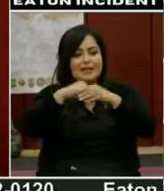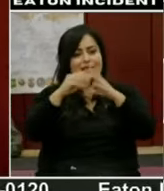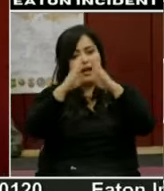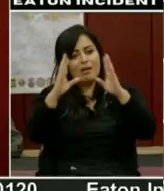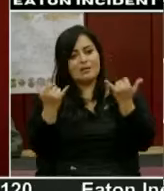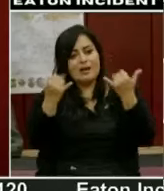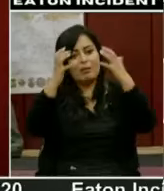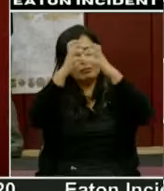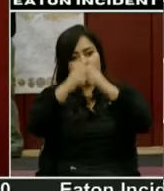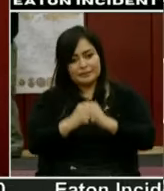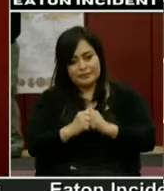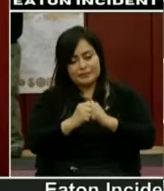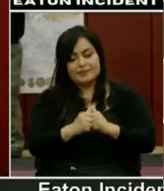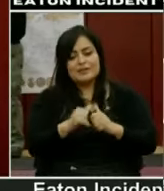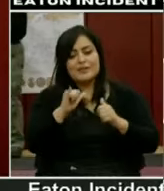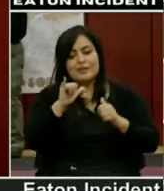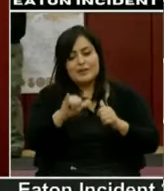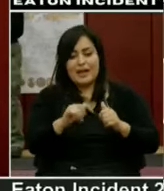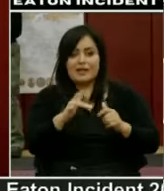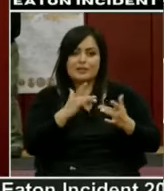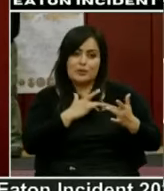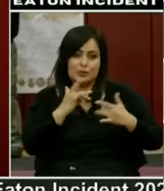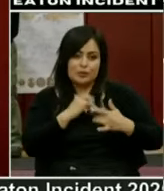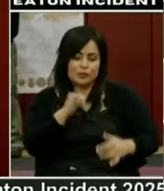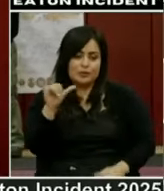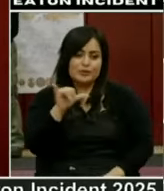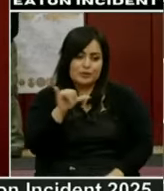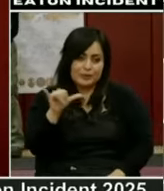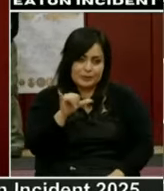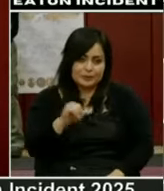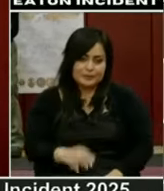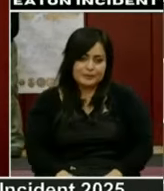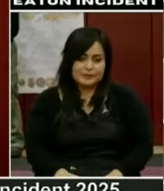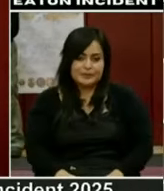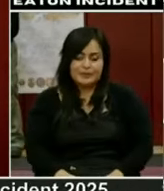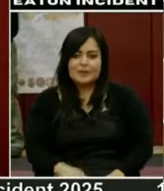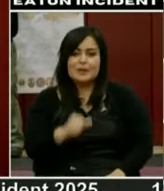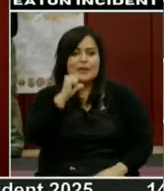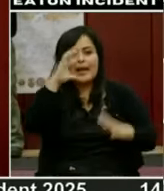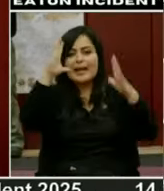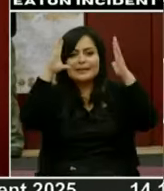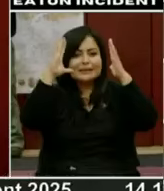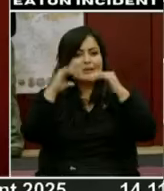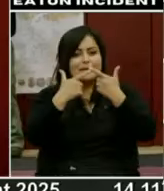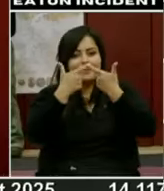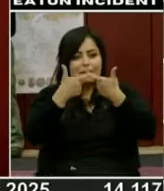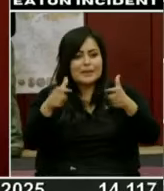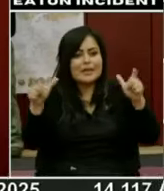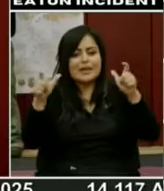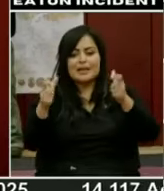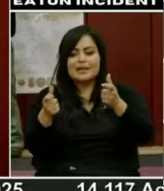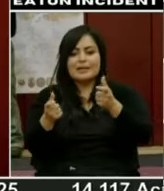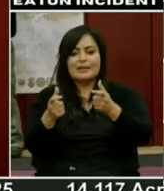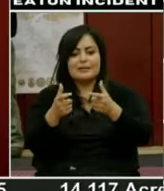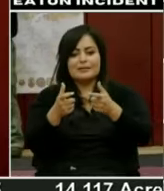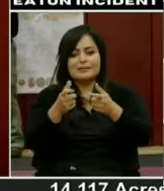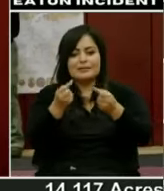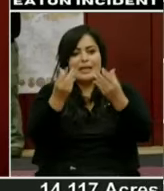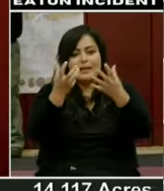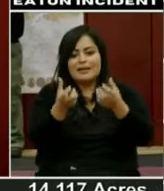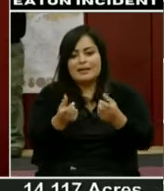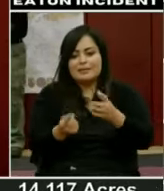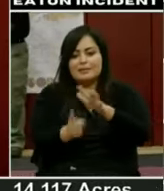are also sources of heat that are a concern. We're not expecting a significant amount of spotting potential out of here. It's more in the